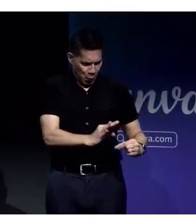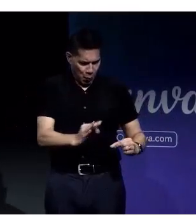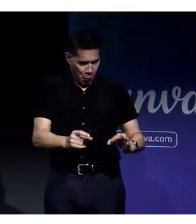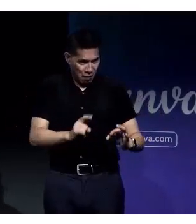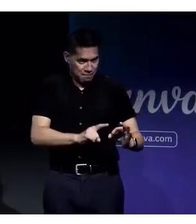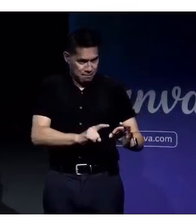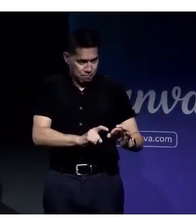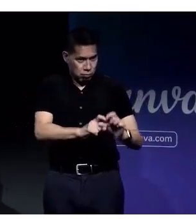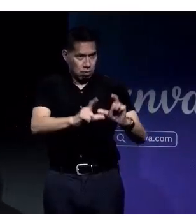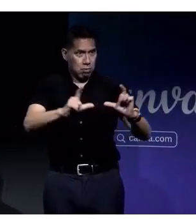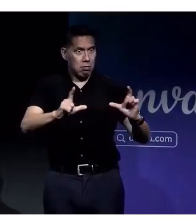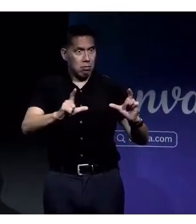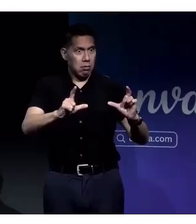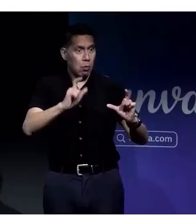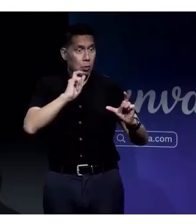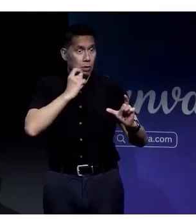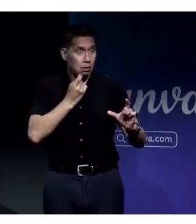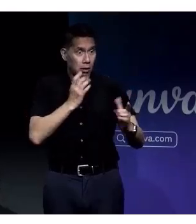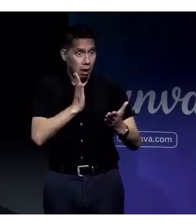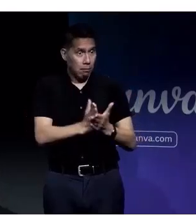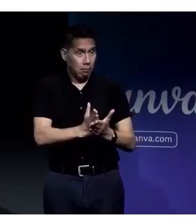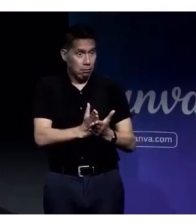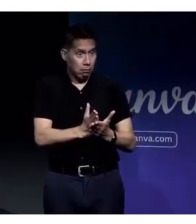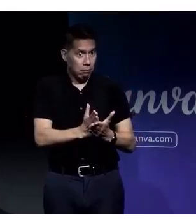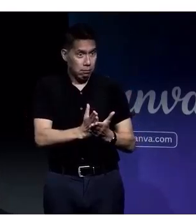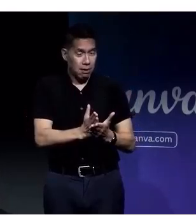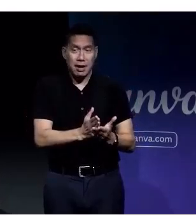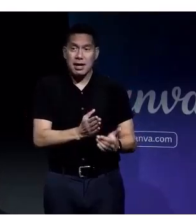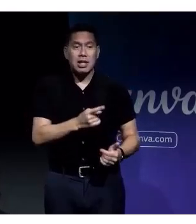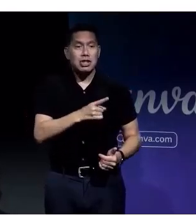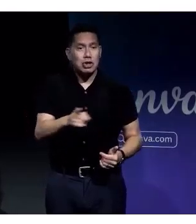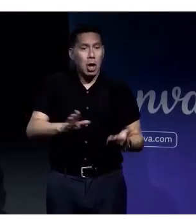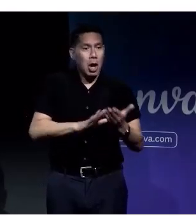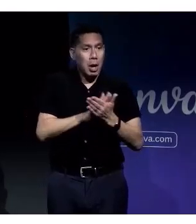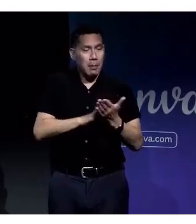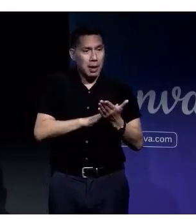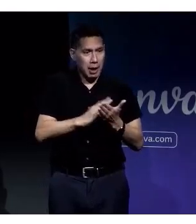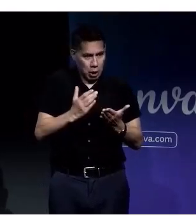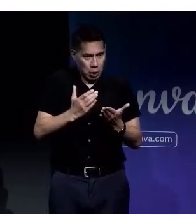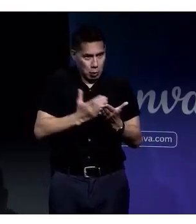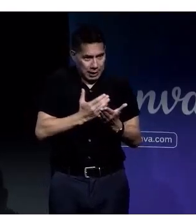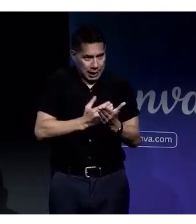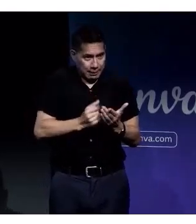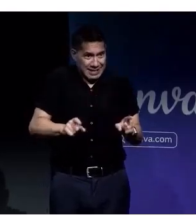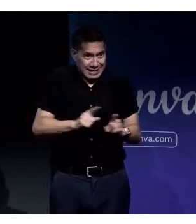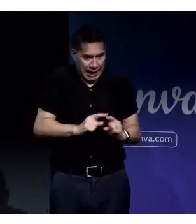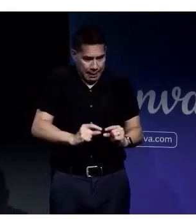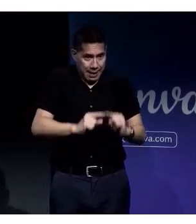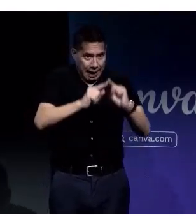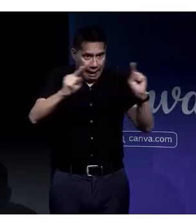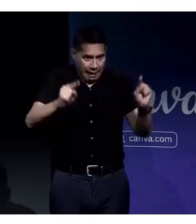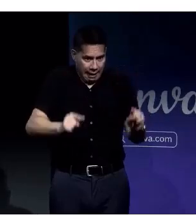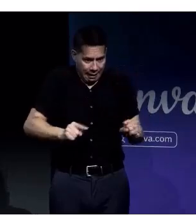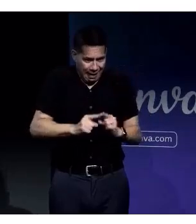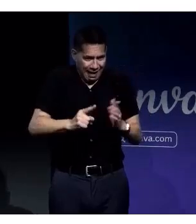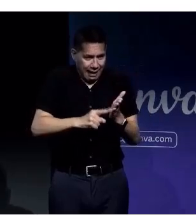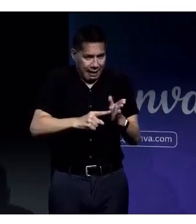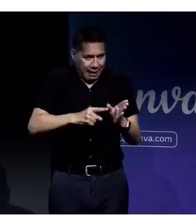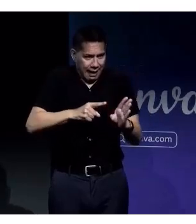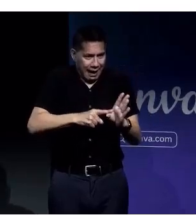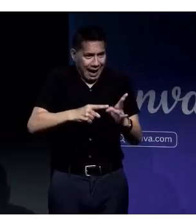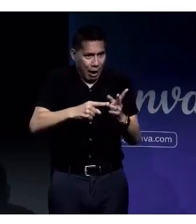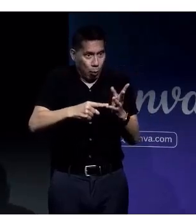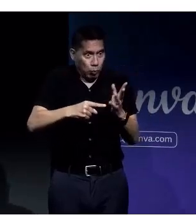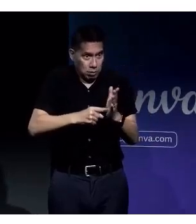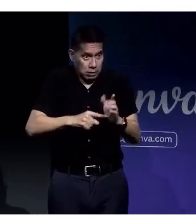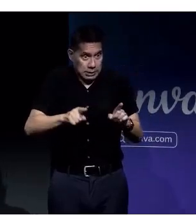you are sitting on. So we're maintaining the integrity and the layout of the screen, but we're also providing that